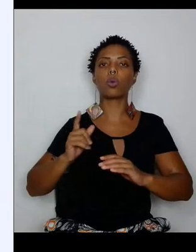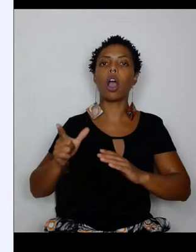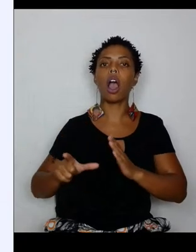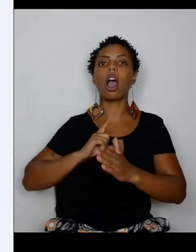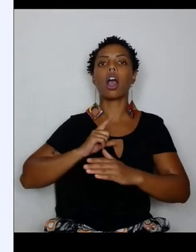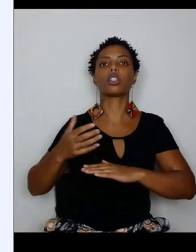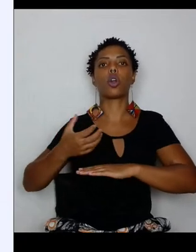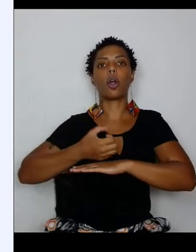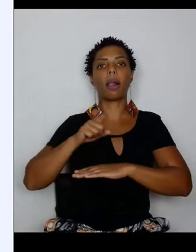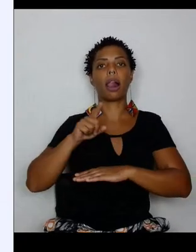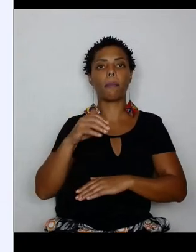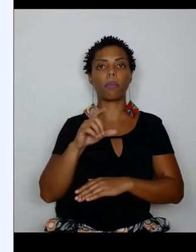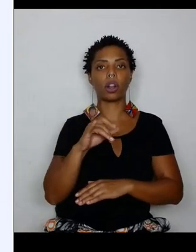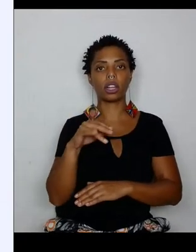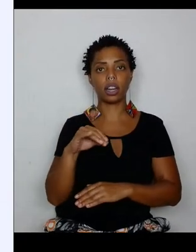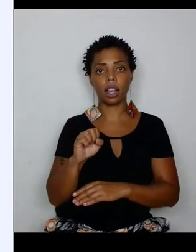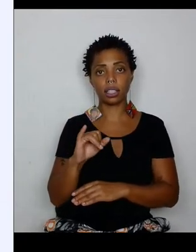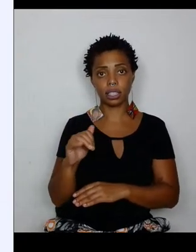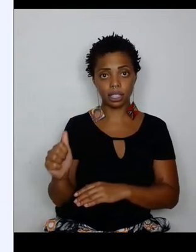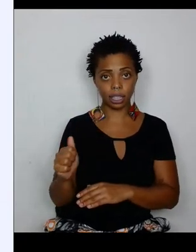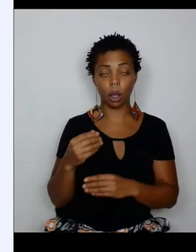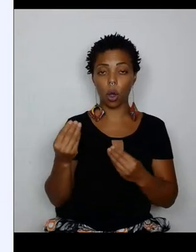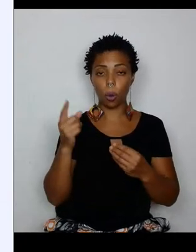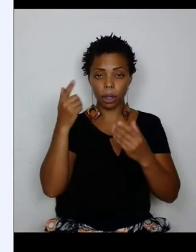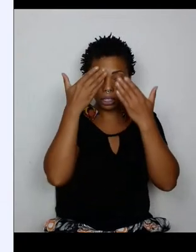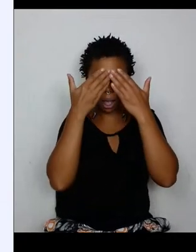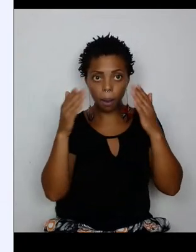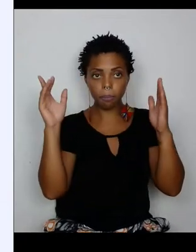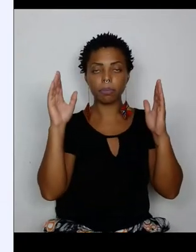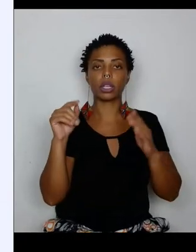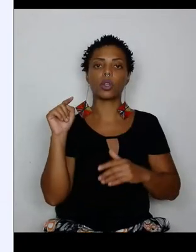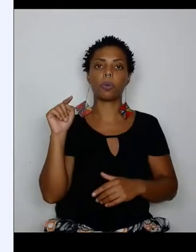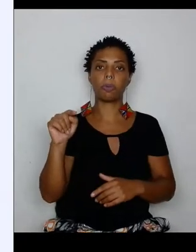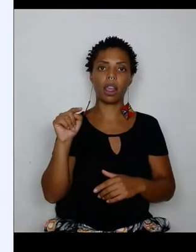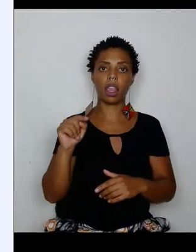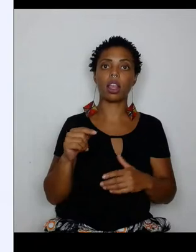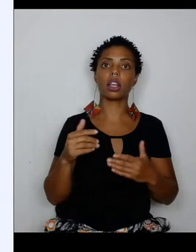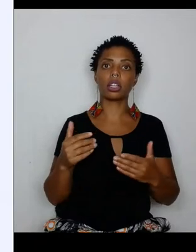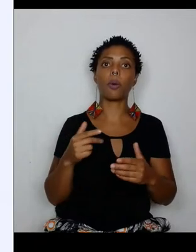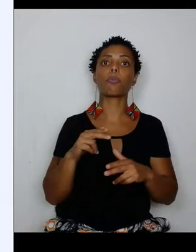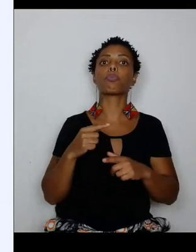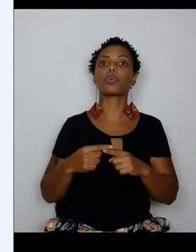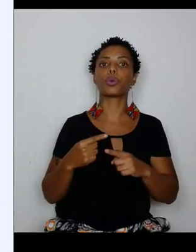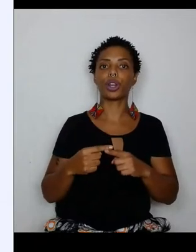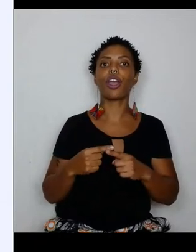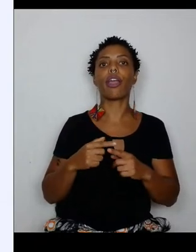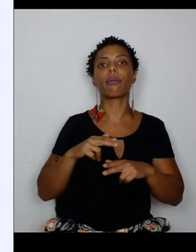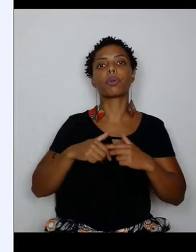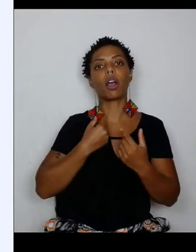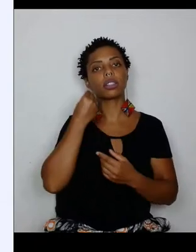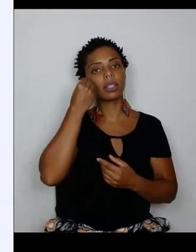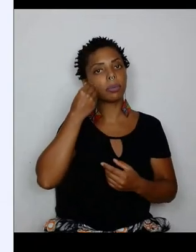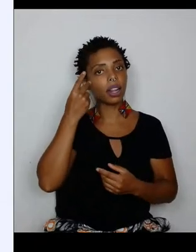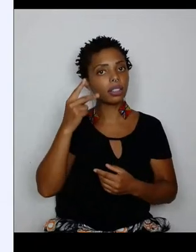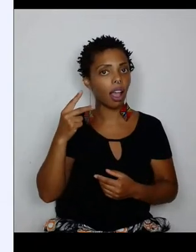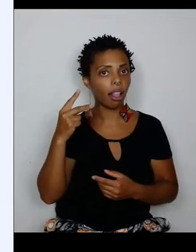have grown in part from his own atypical experience of the role of strong women in the family structure